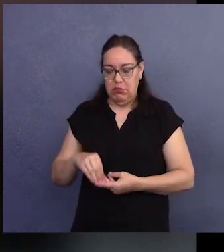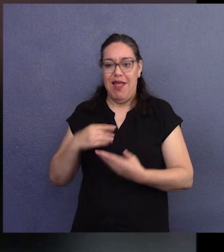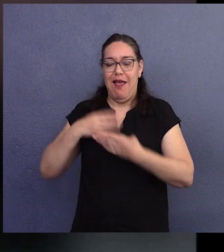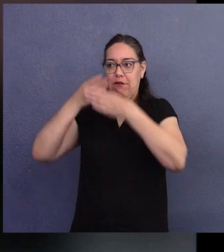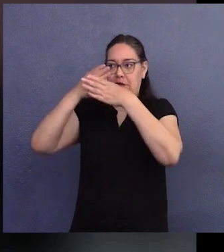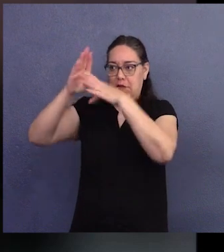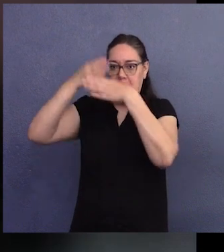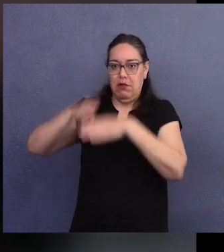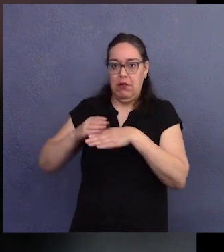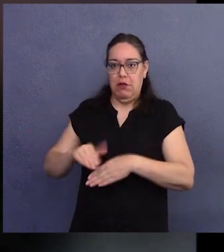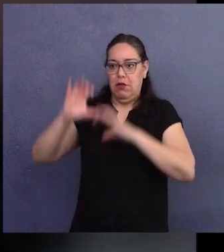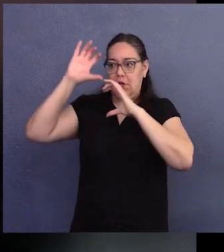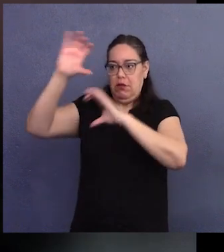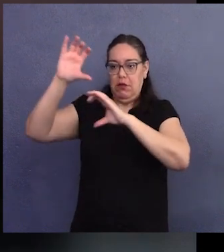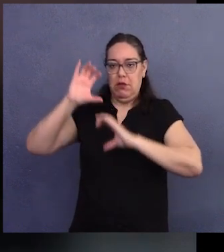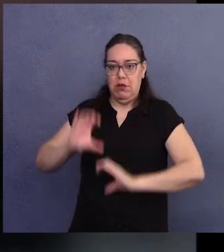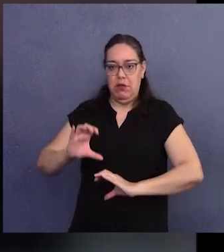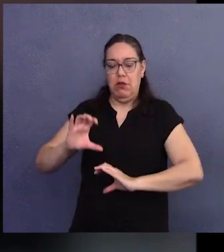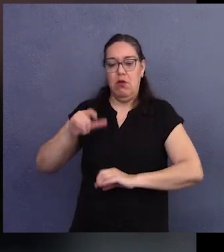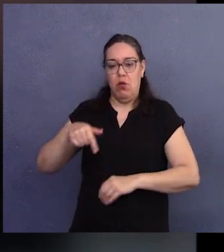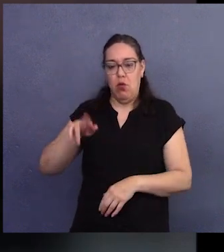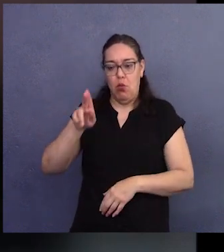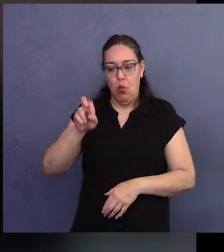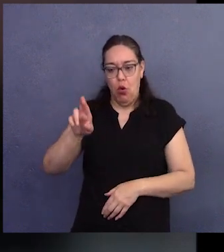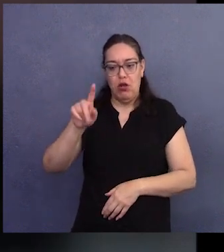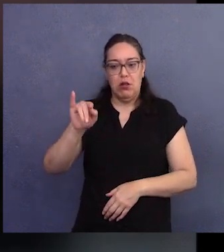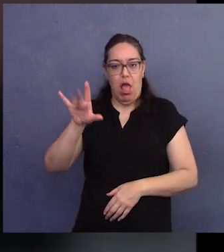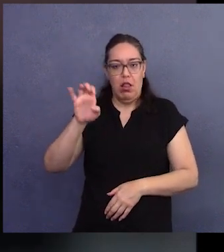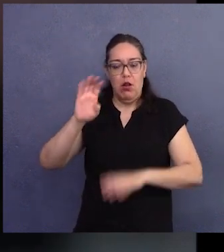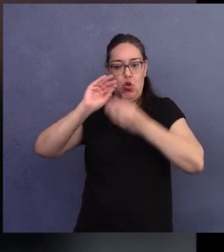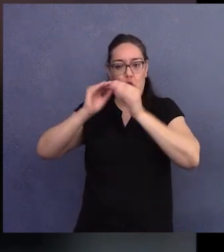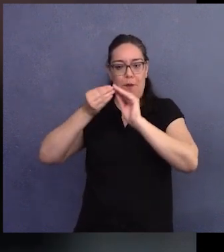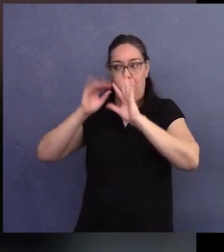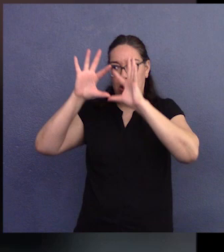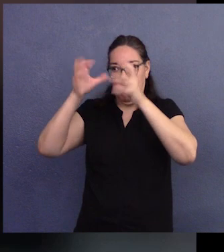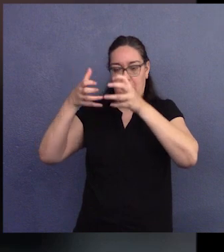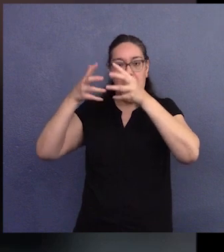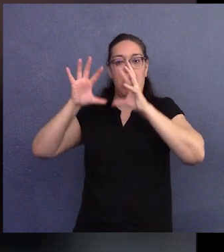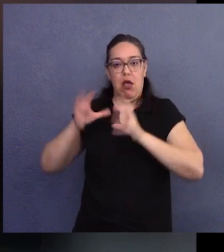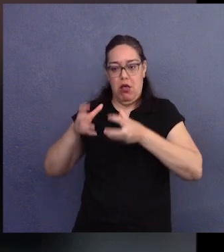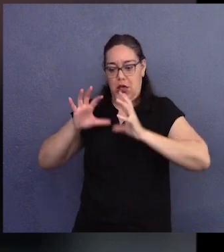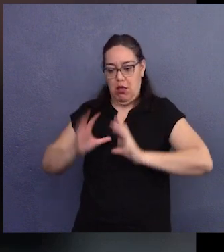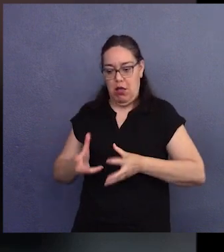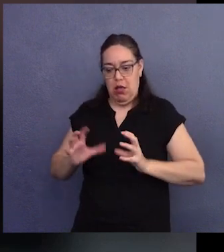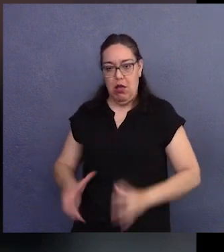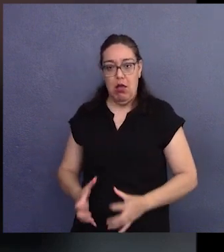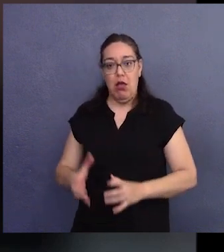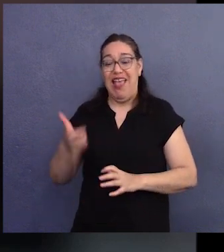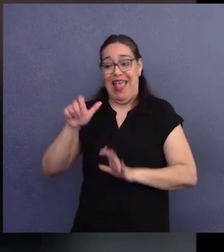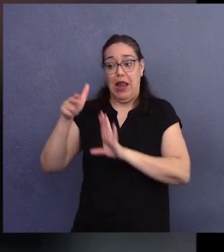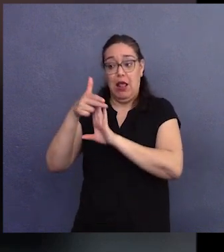quartile kind of numeric designation. Anything that's 1 is really the lowest quartile.